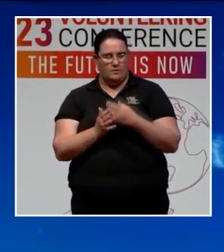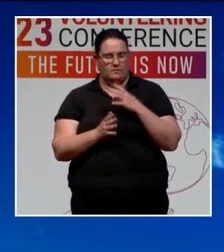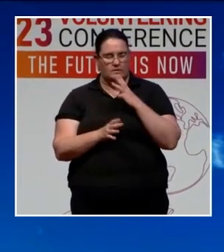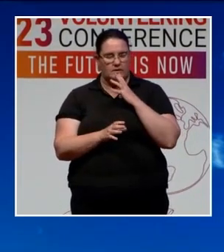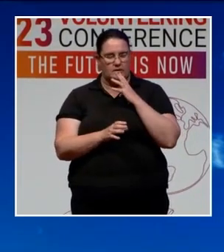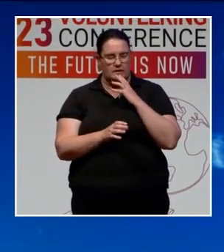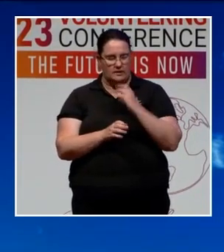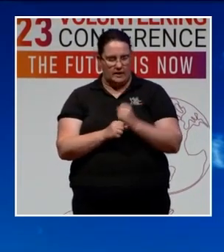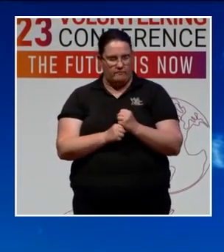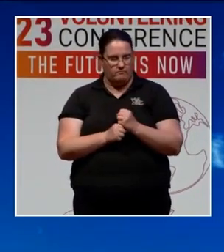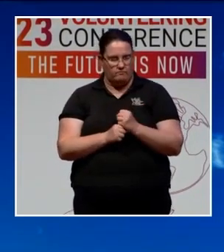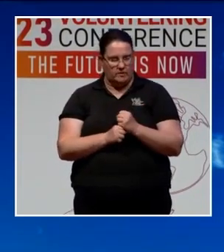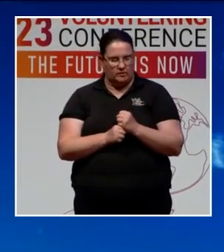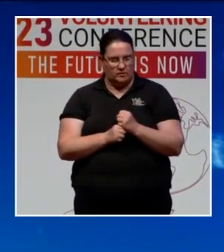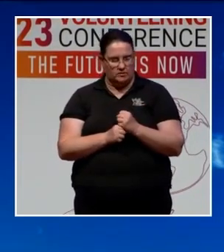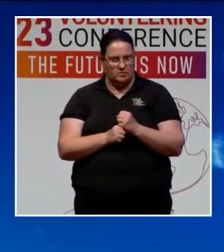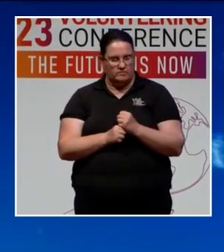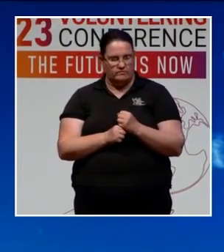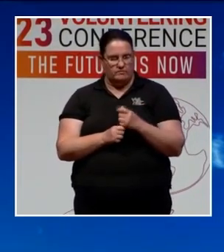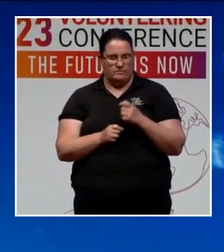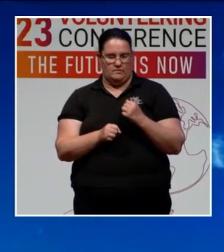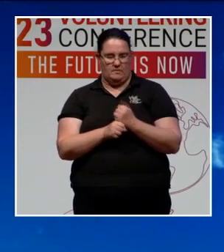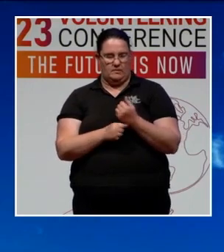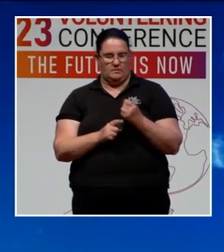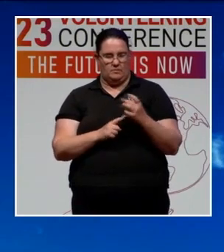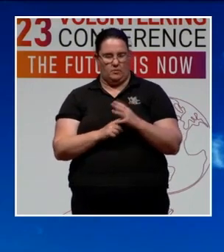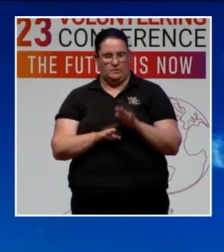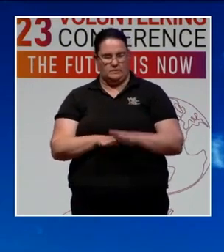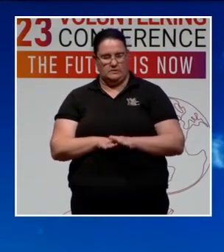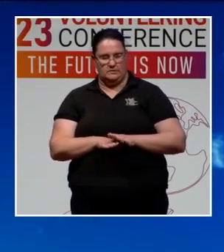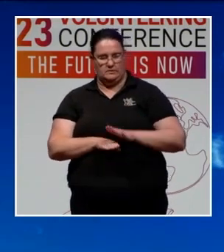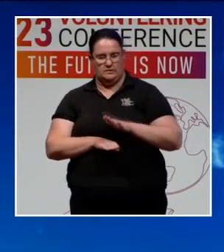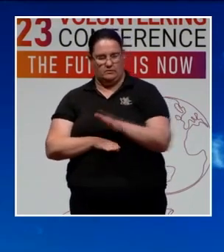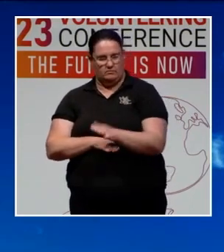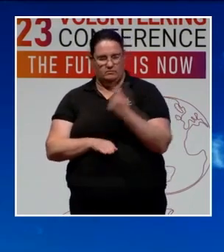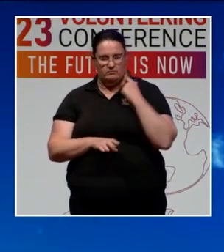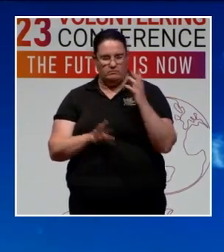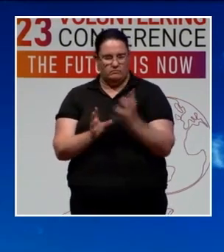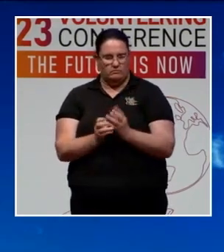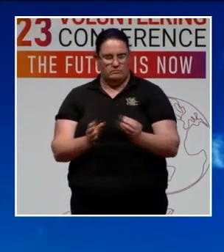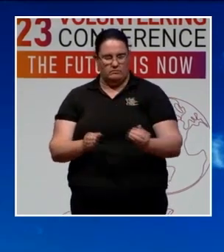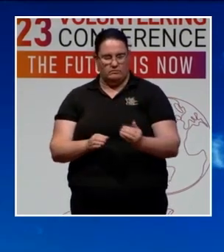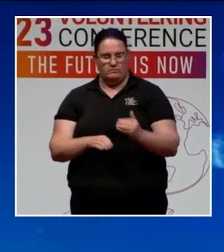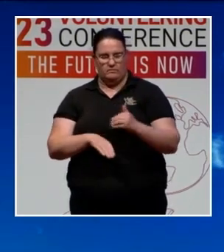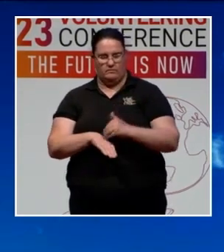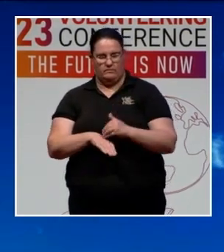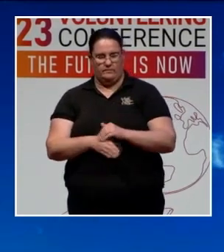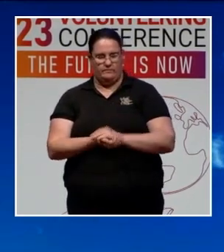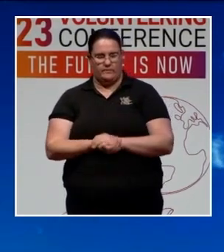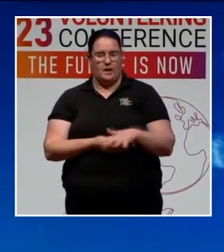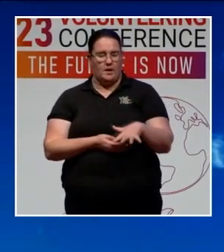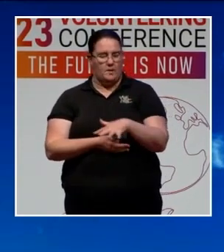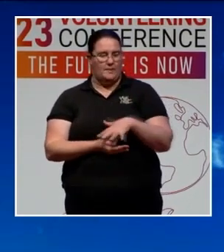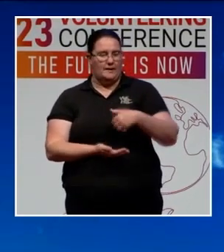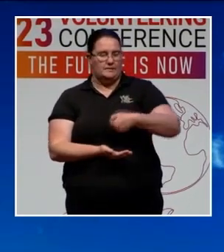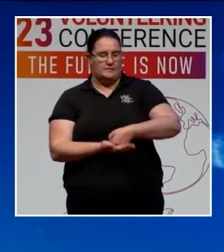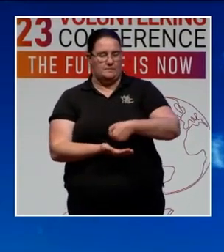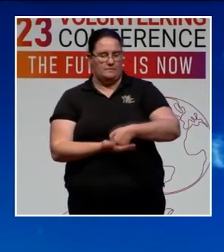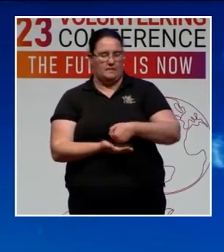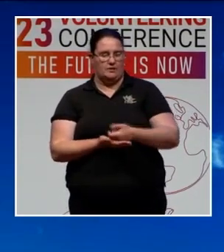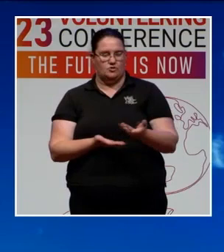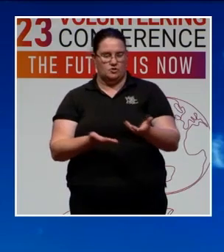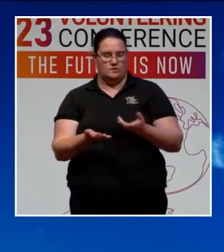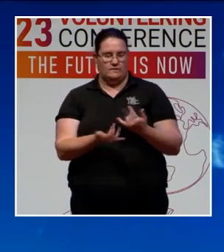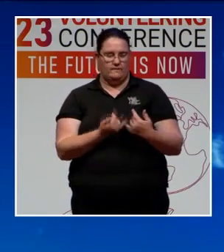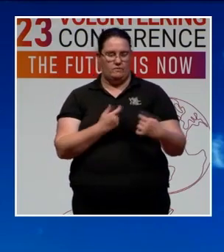the problems left behind by the previous government. Place-based services are critical to the success